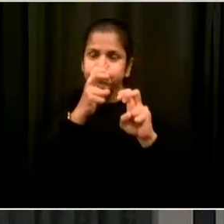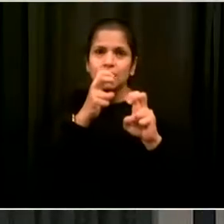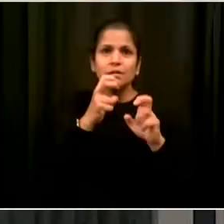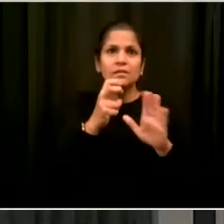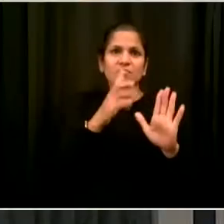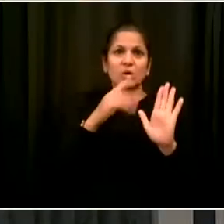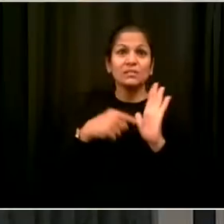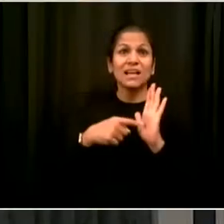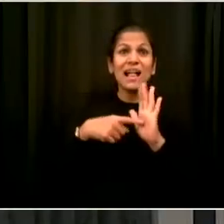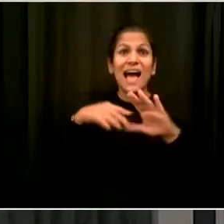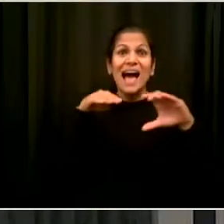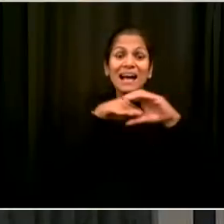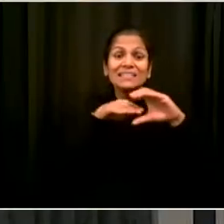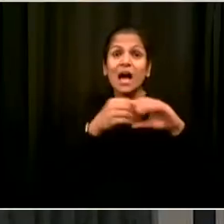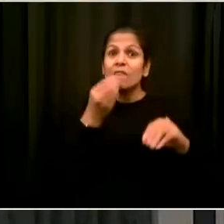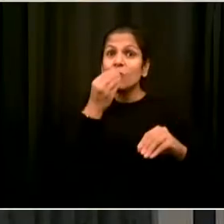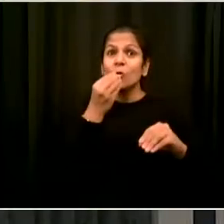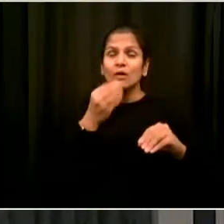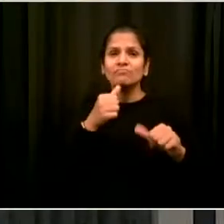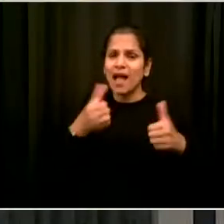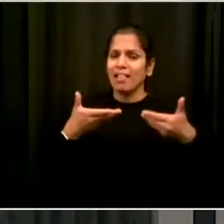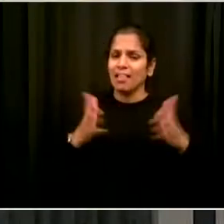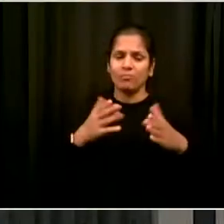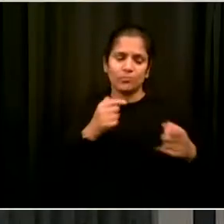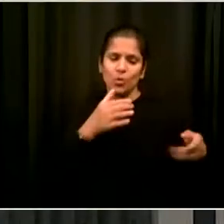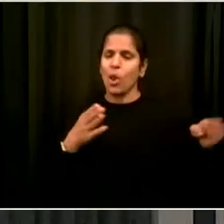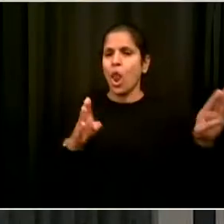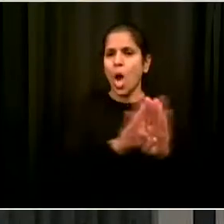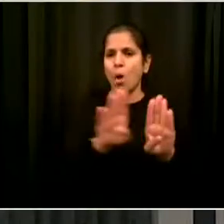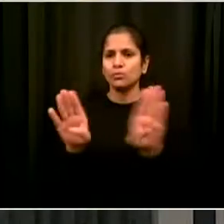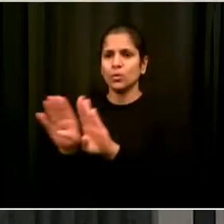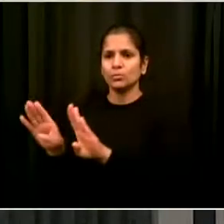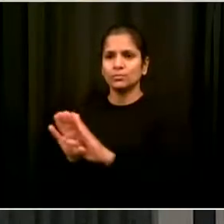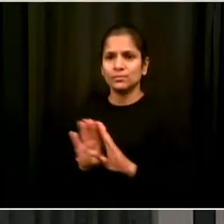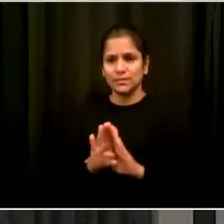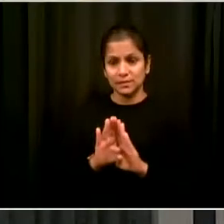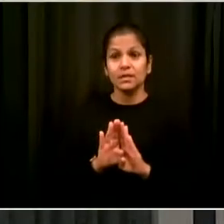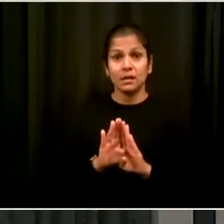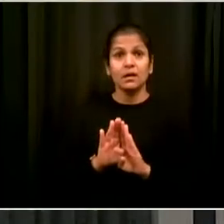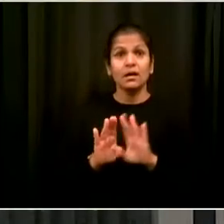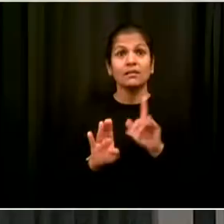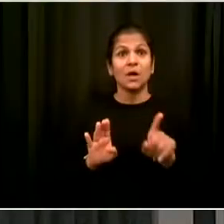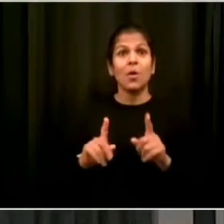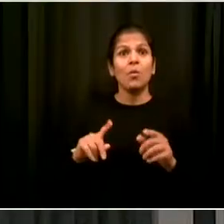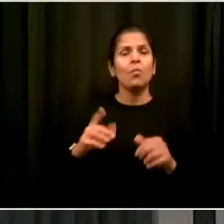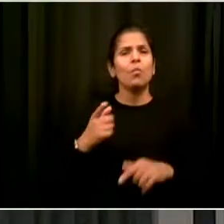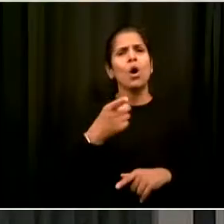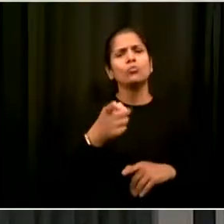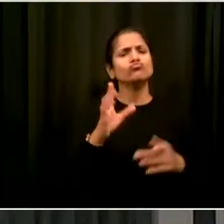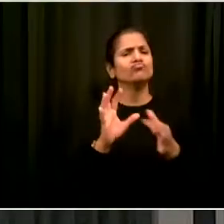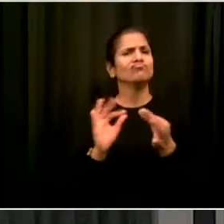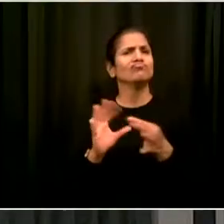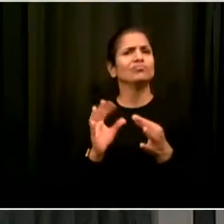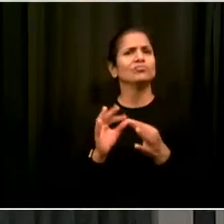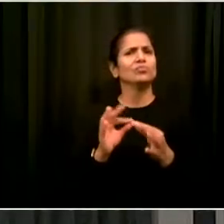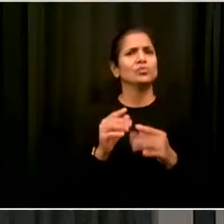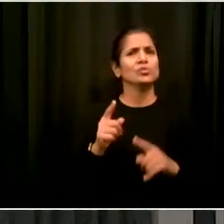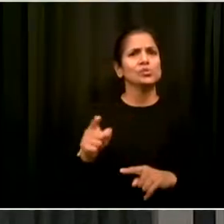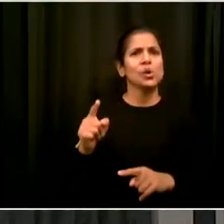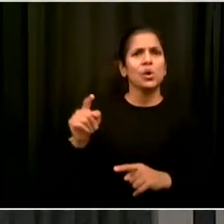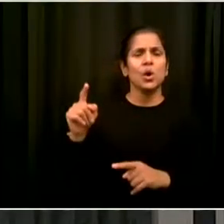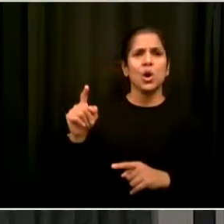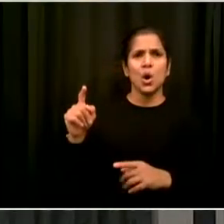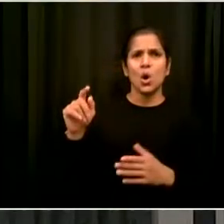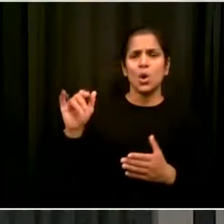York City restaurant owners who haven't gotten a stimulus, who haven't gotten any aid, and many of them may well go out of